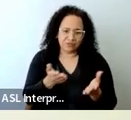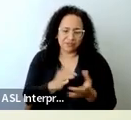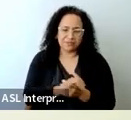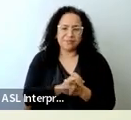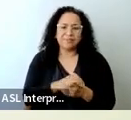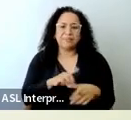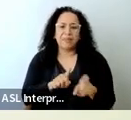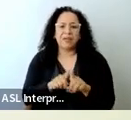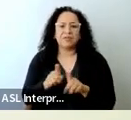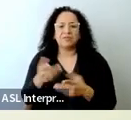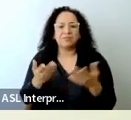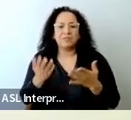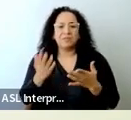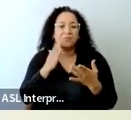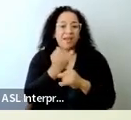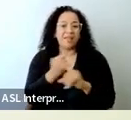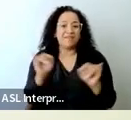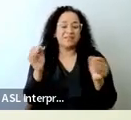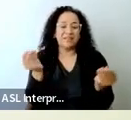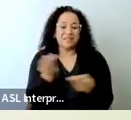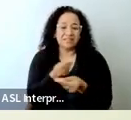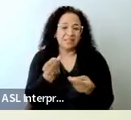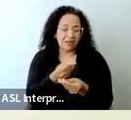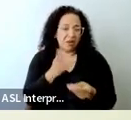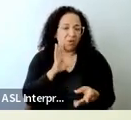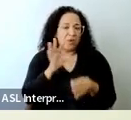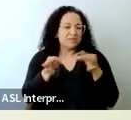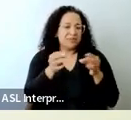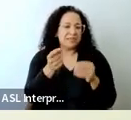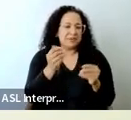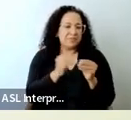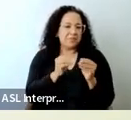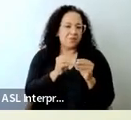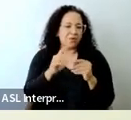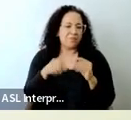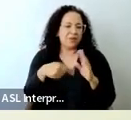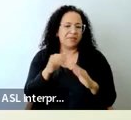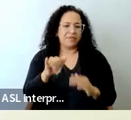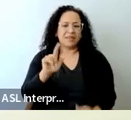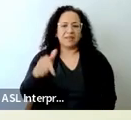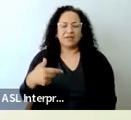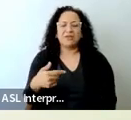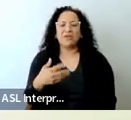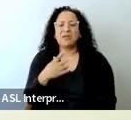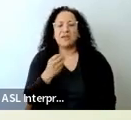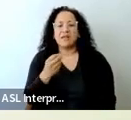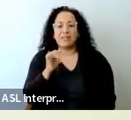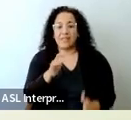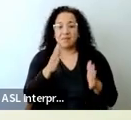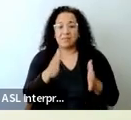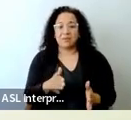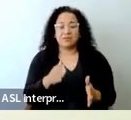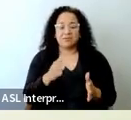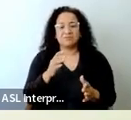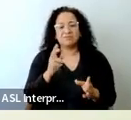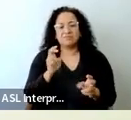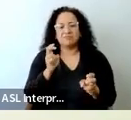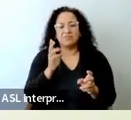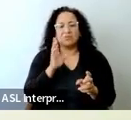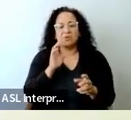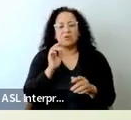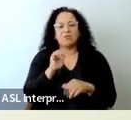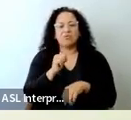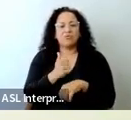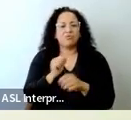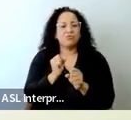there may be an independent facilitator, which I will explain a little bit more about later. This person, in essence, will help create a vision